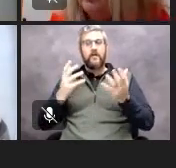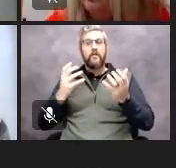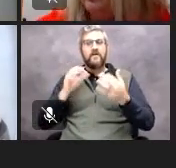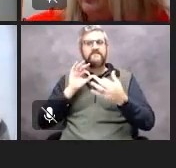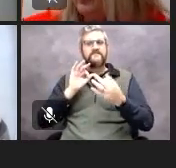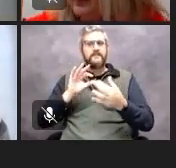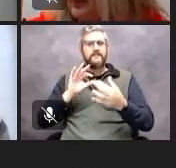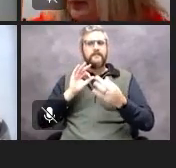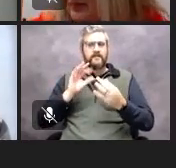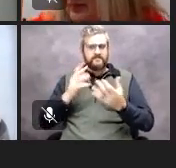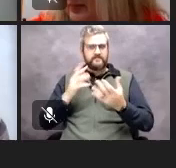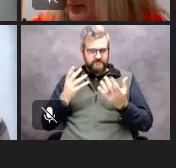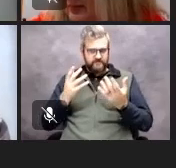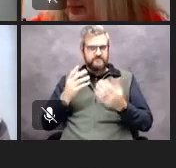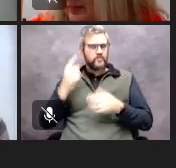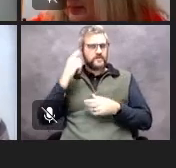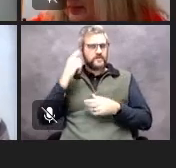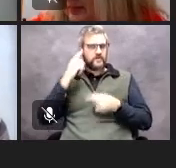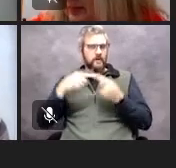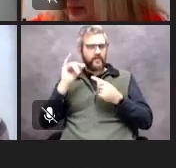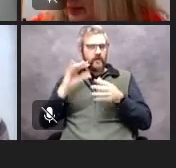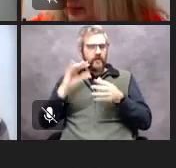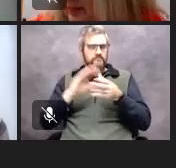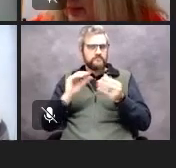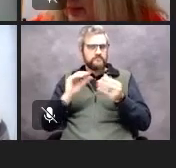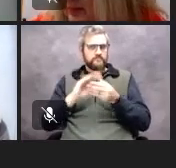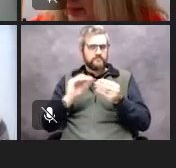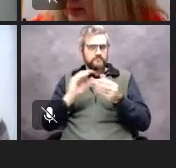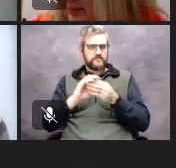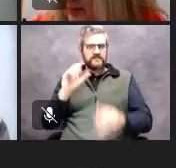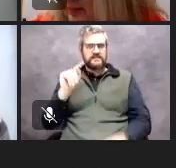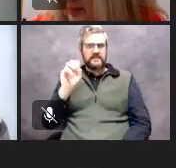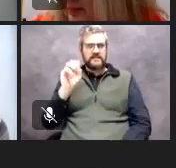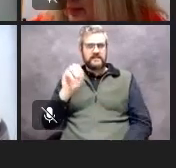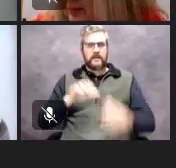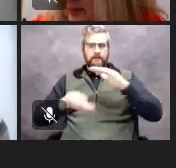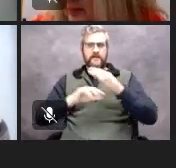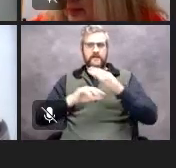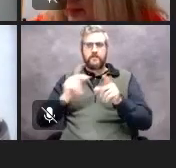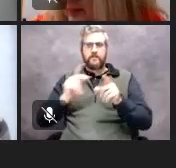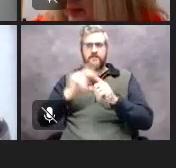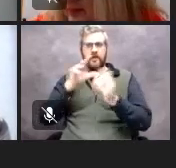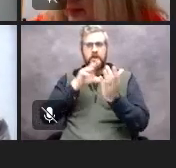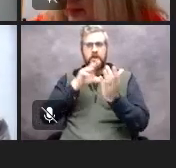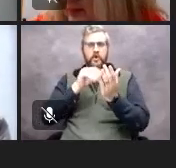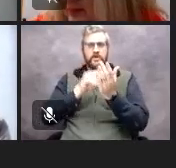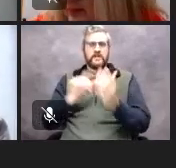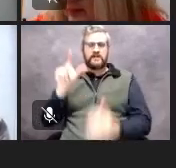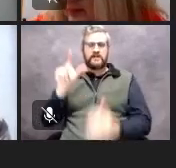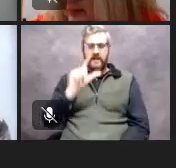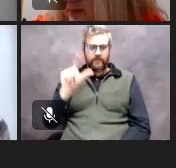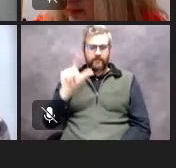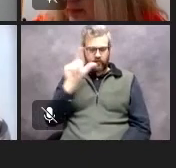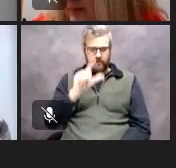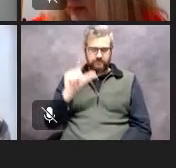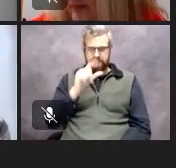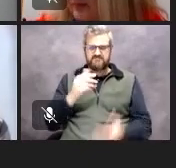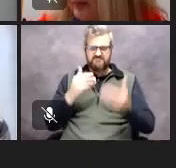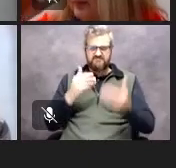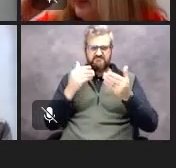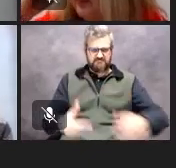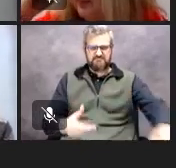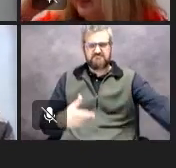feedback item that people wanted to hear about. And that is the CTE Basics Professional Learning Library. So if you'll go ahead